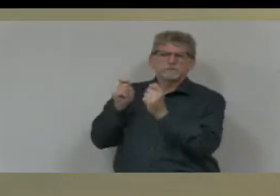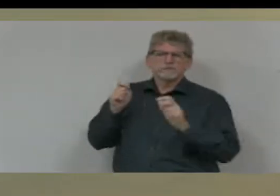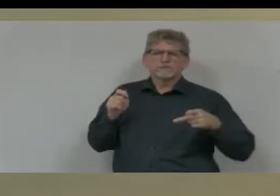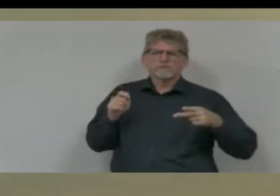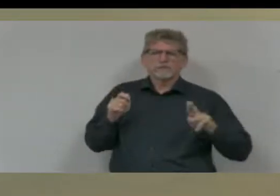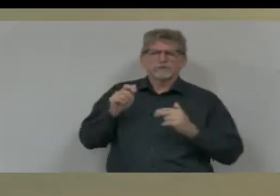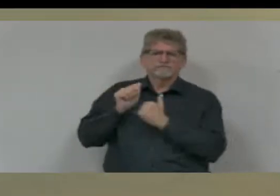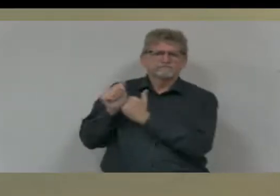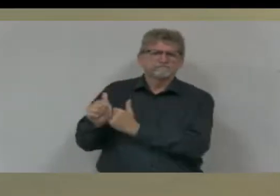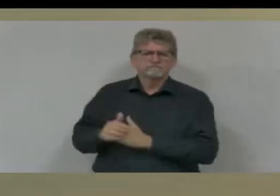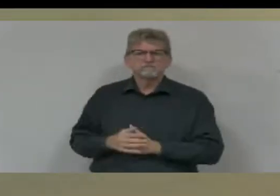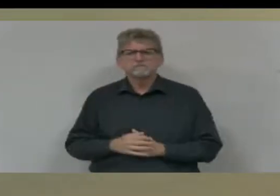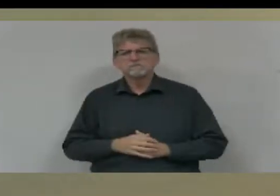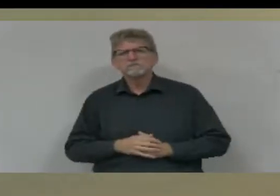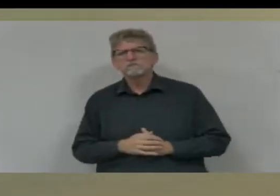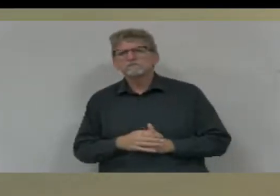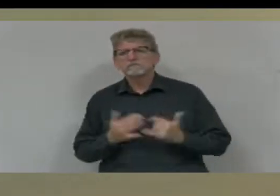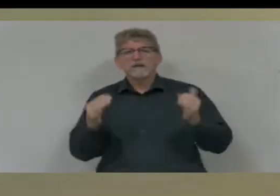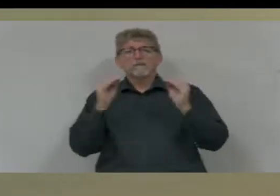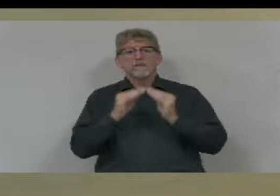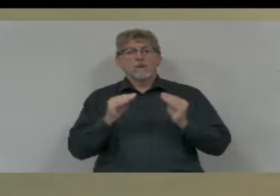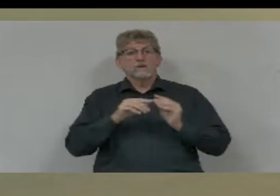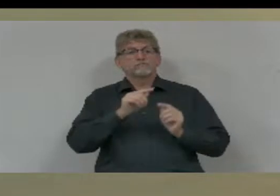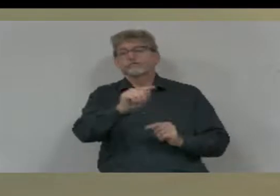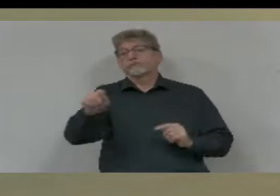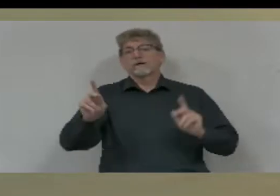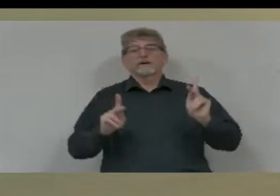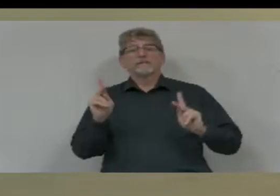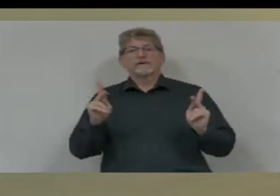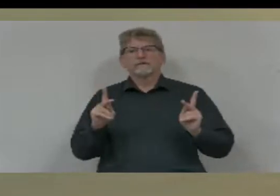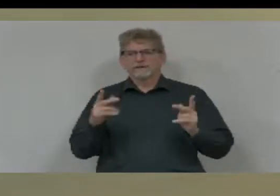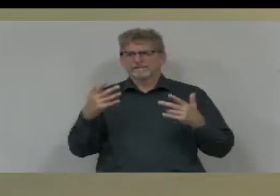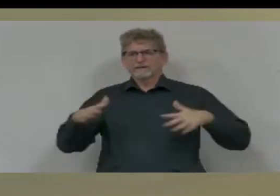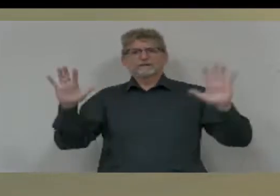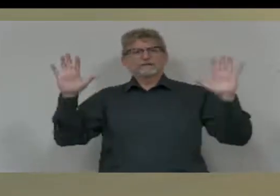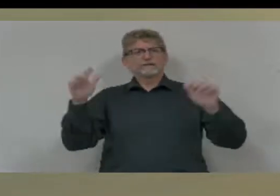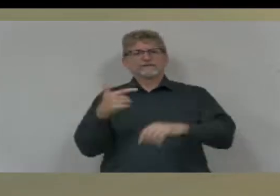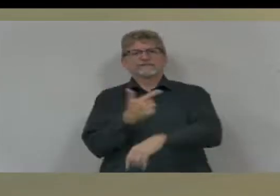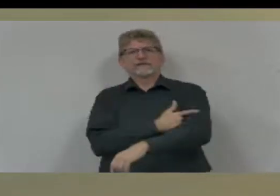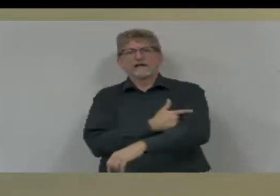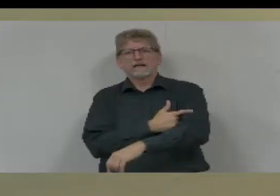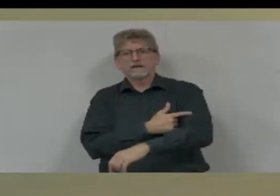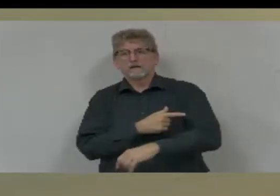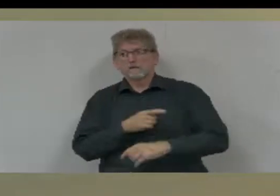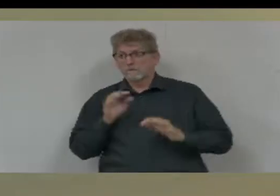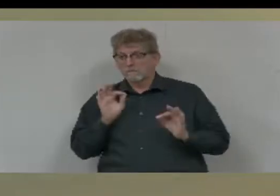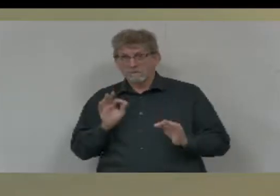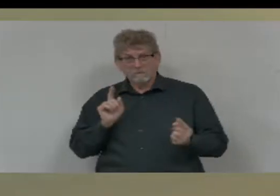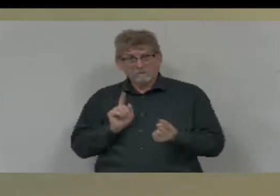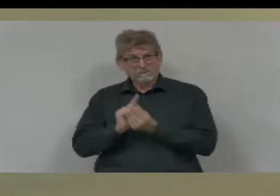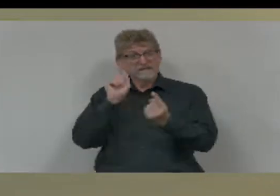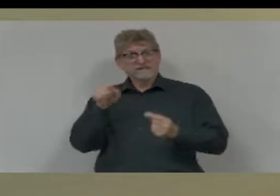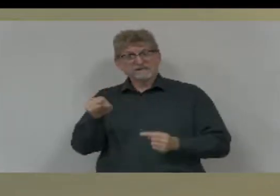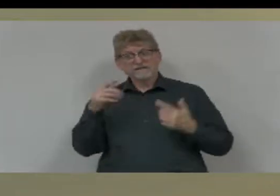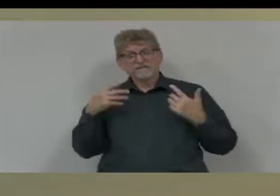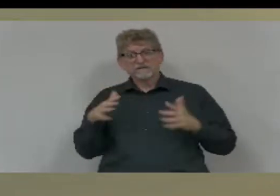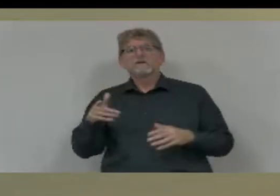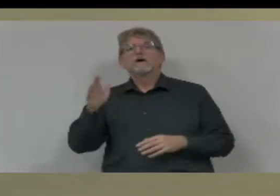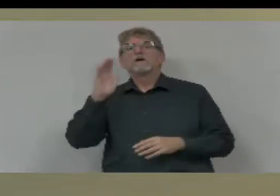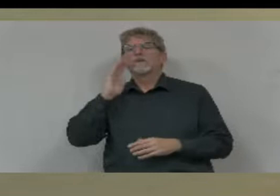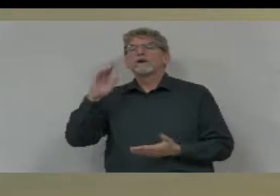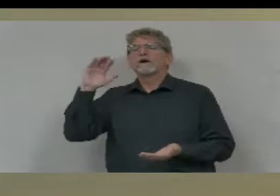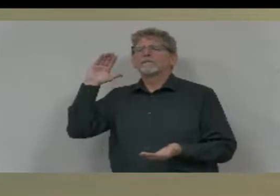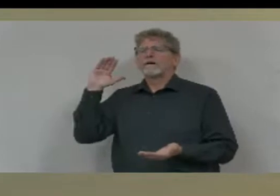mass of folks who are getting fully vaccinated. Once we reach that threshold, we'll start kicking in those particular types of decrease in